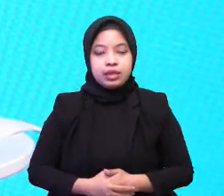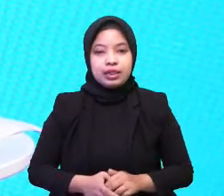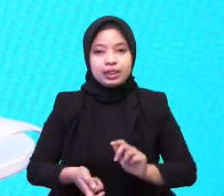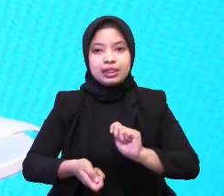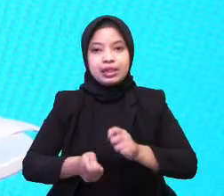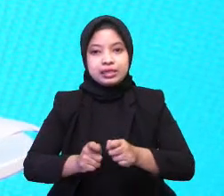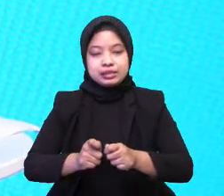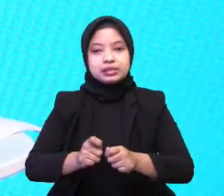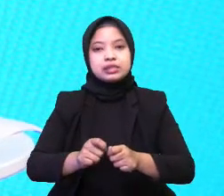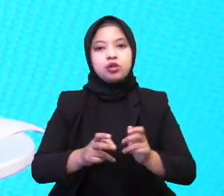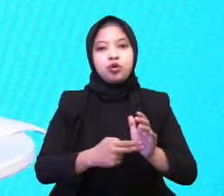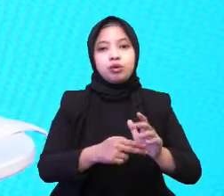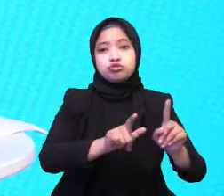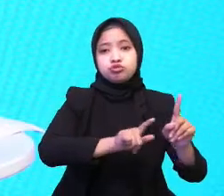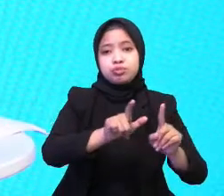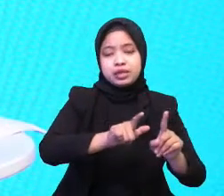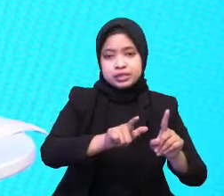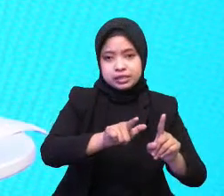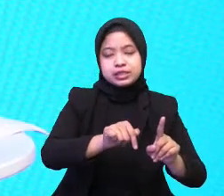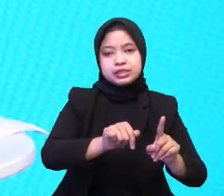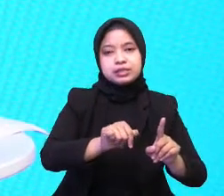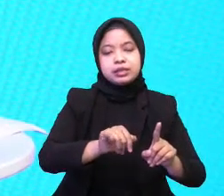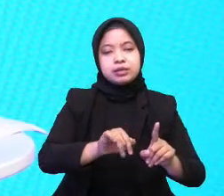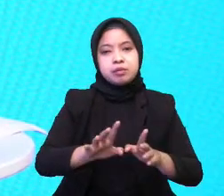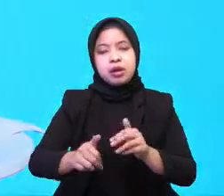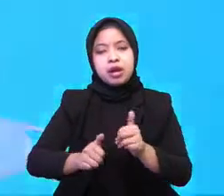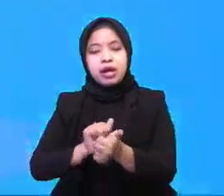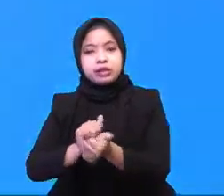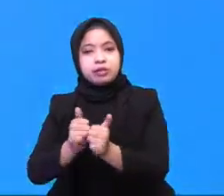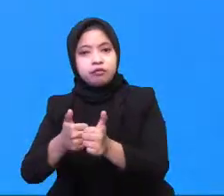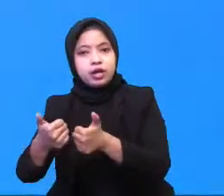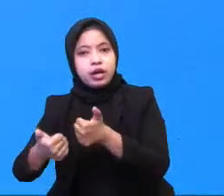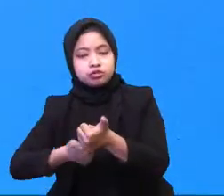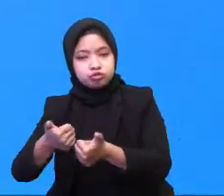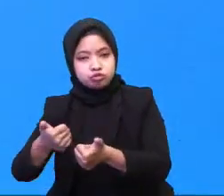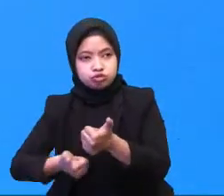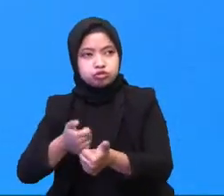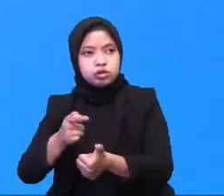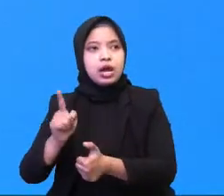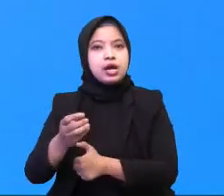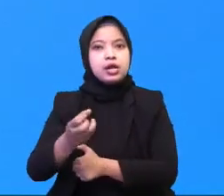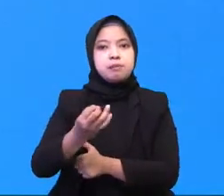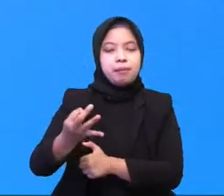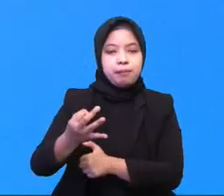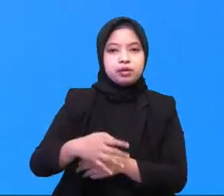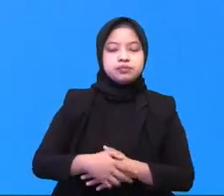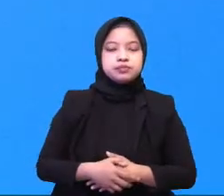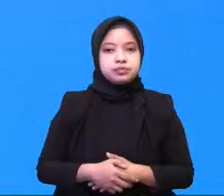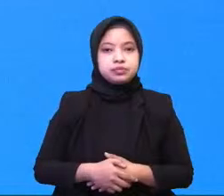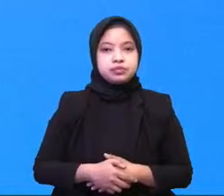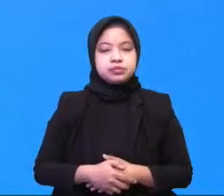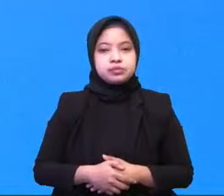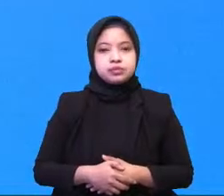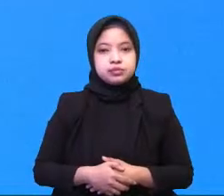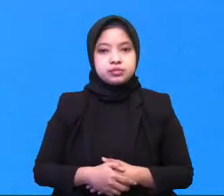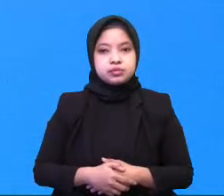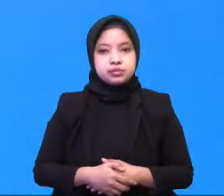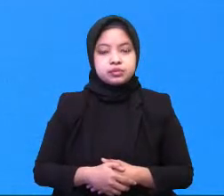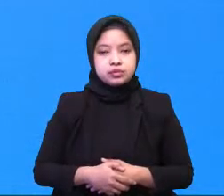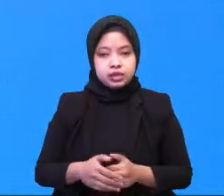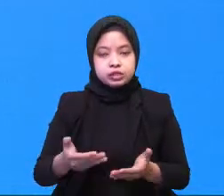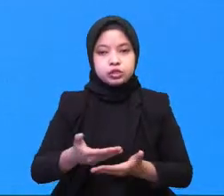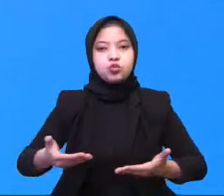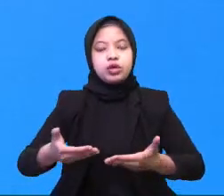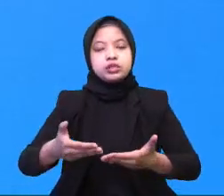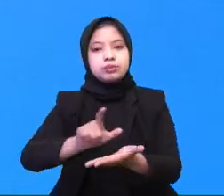number 17 of 2022, effective as of April 5th, 2022, there are additional